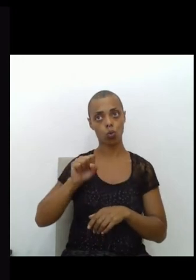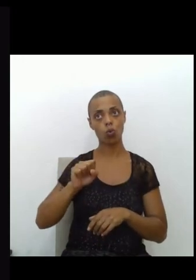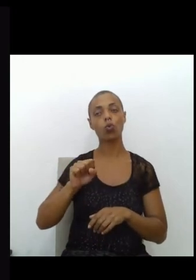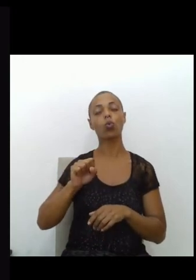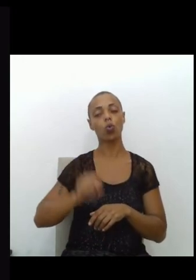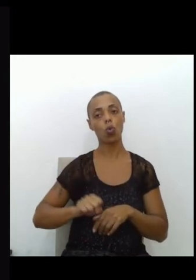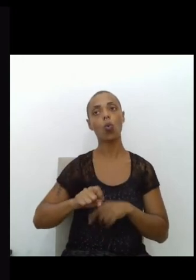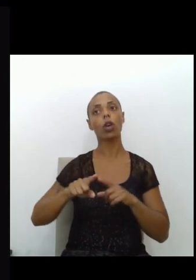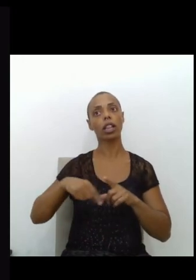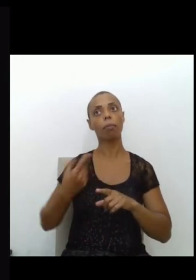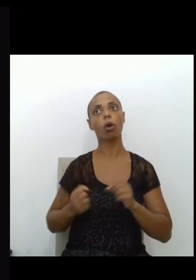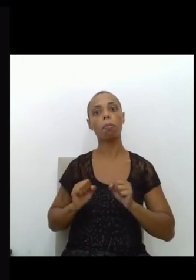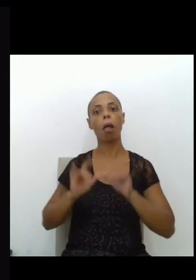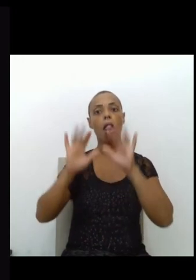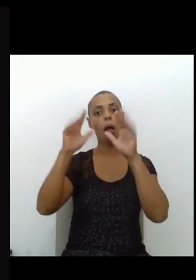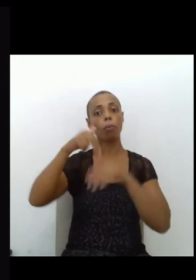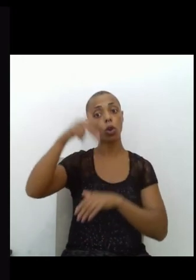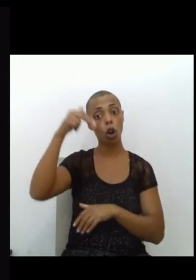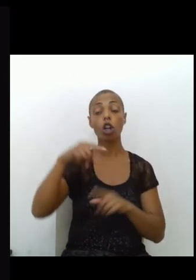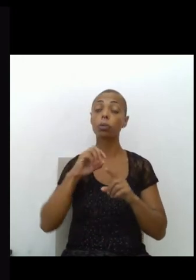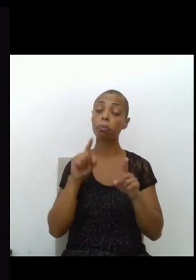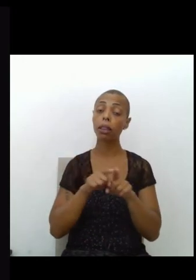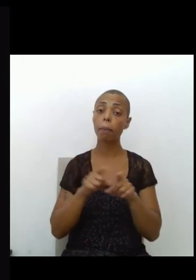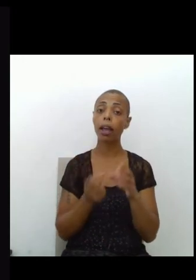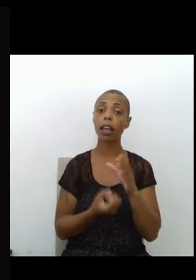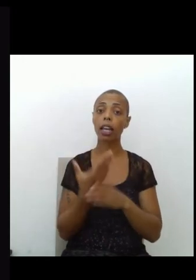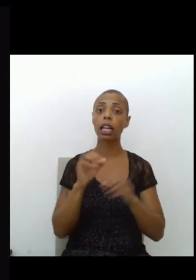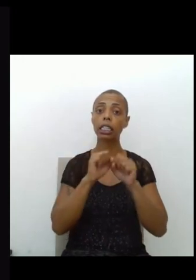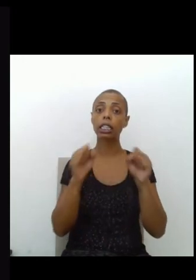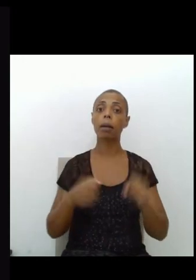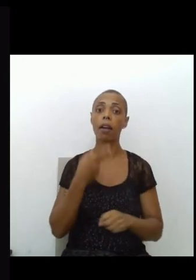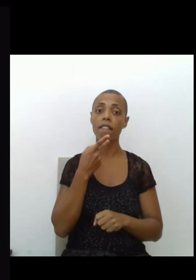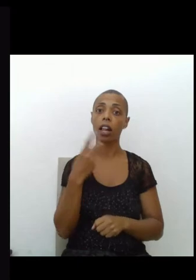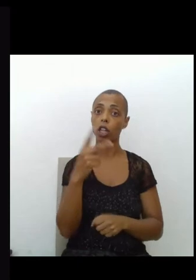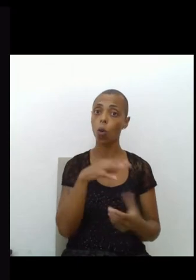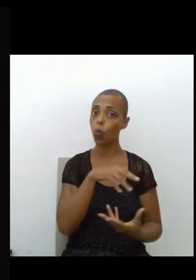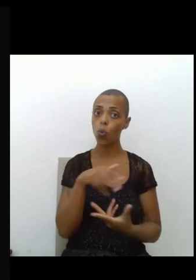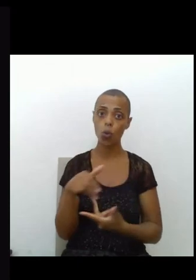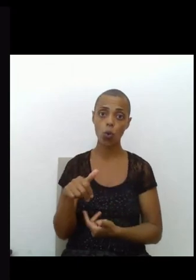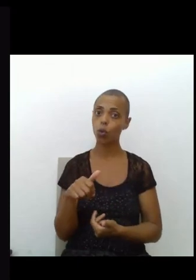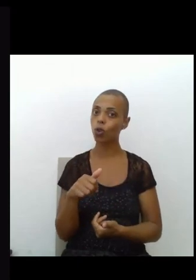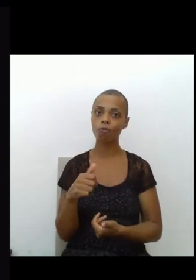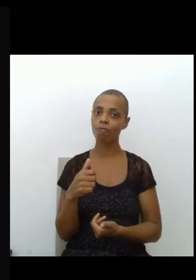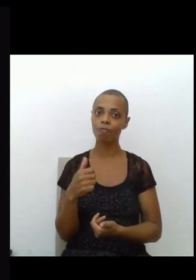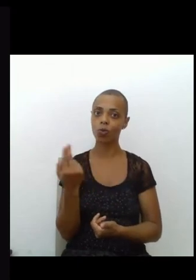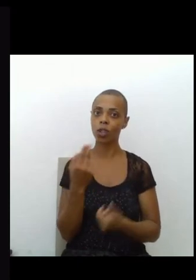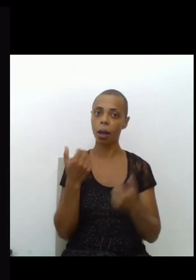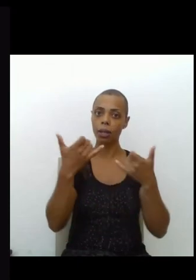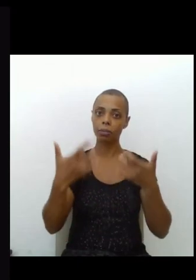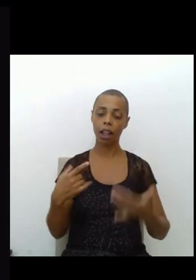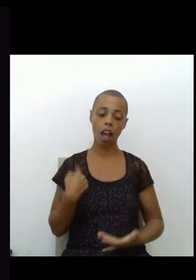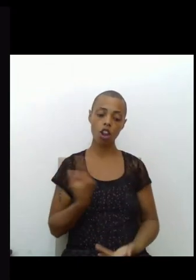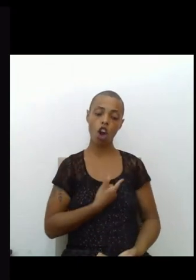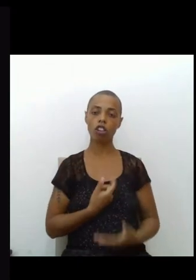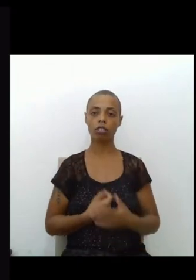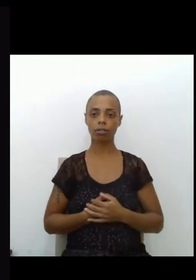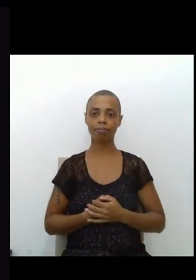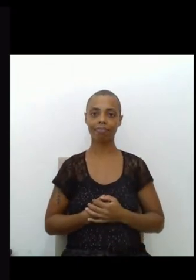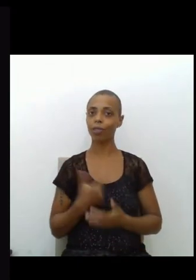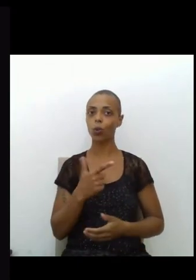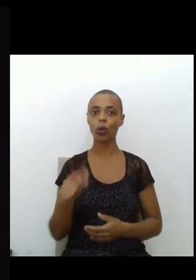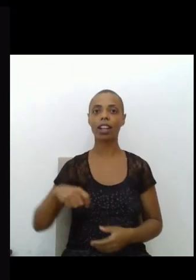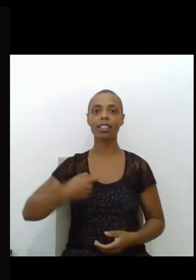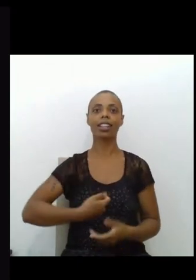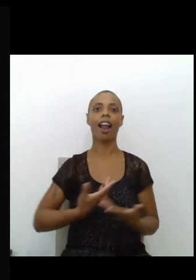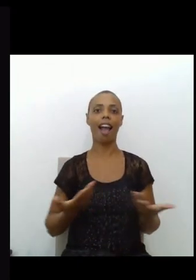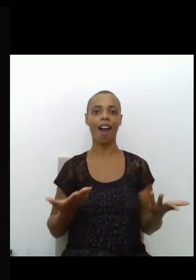well your world is not sufficient in explaining Who We Are and so we you know